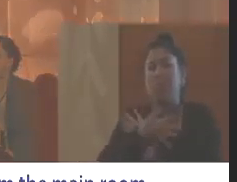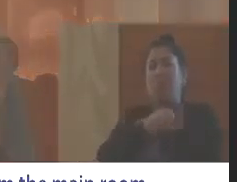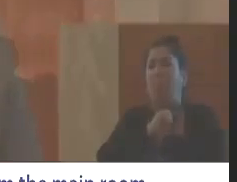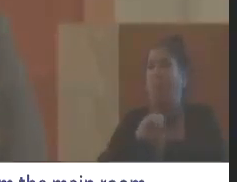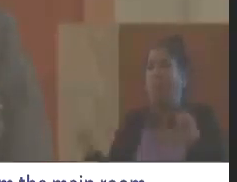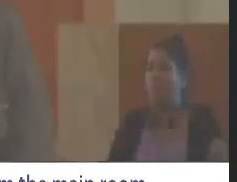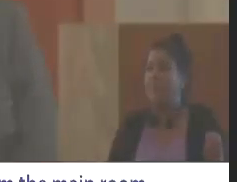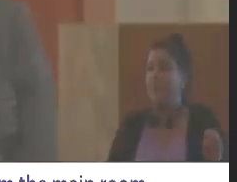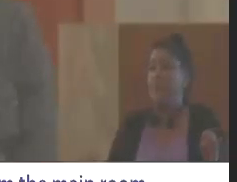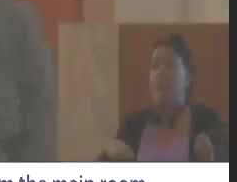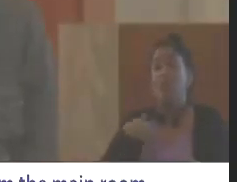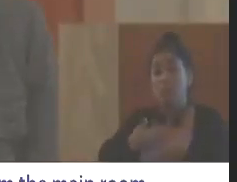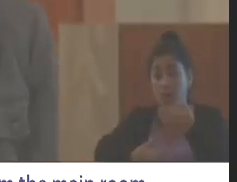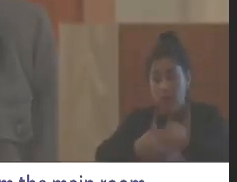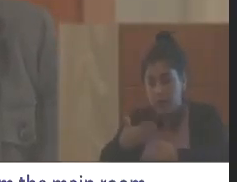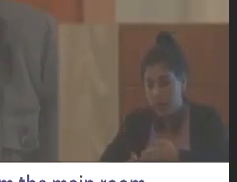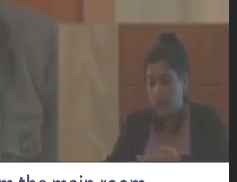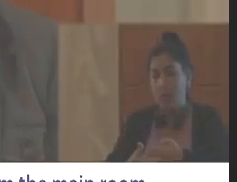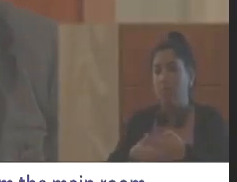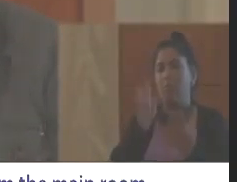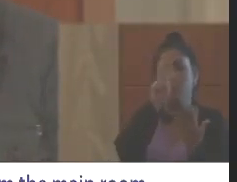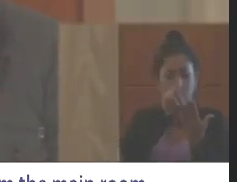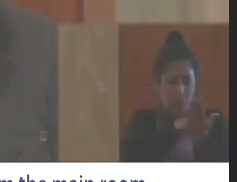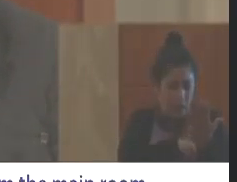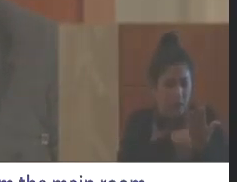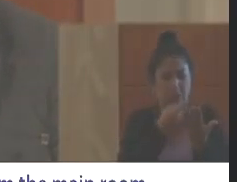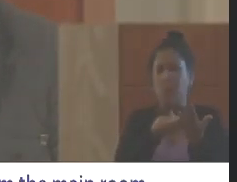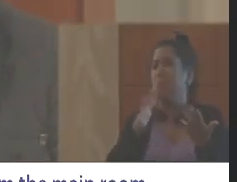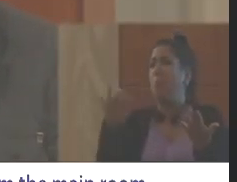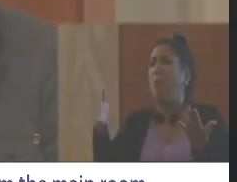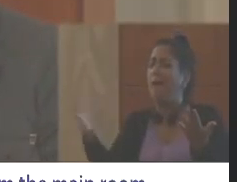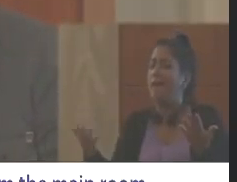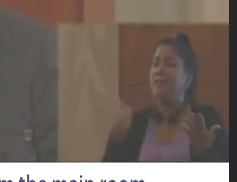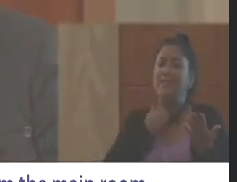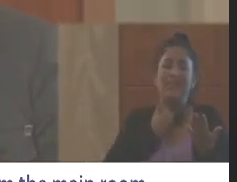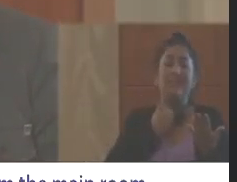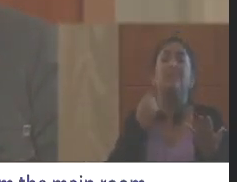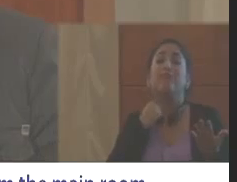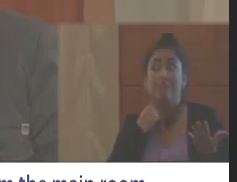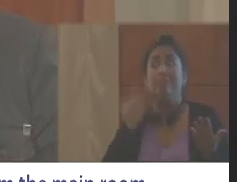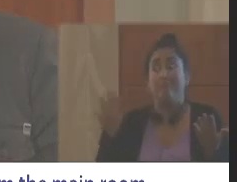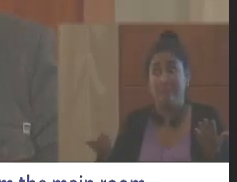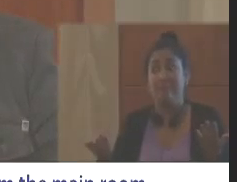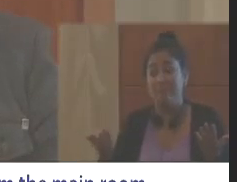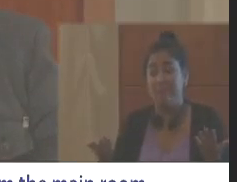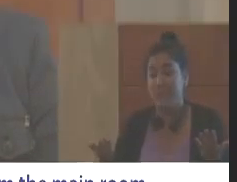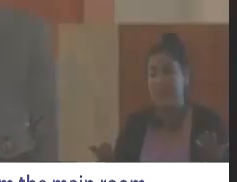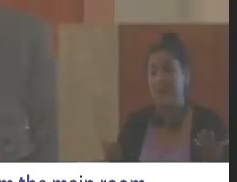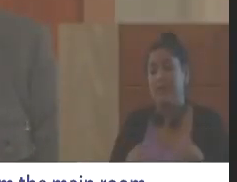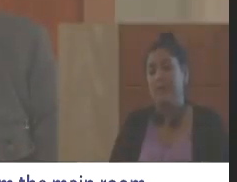emergency, but we had not made any progress on planning for sustainable development. And so,